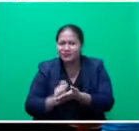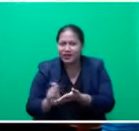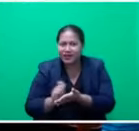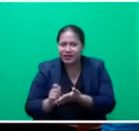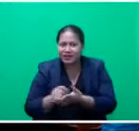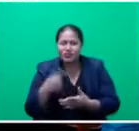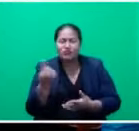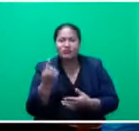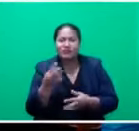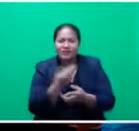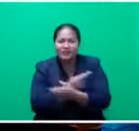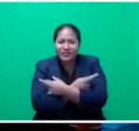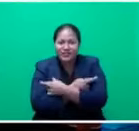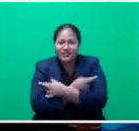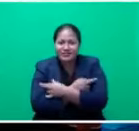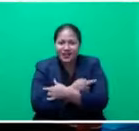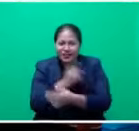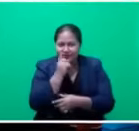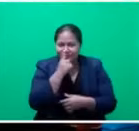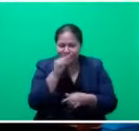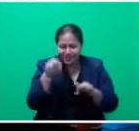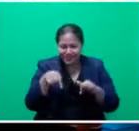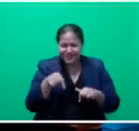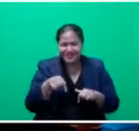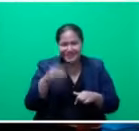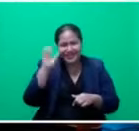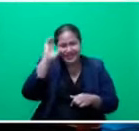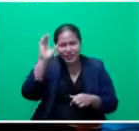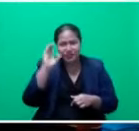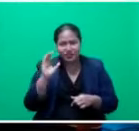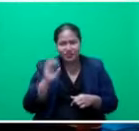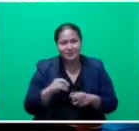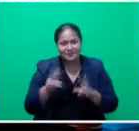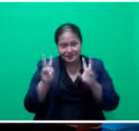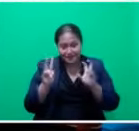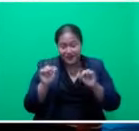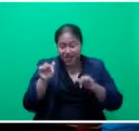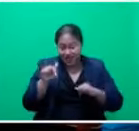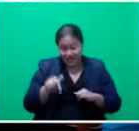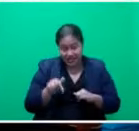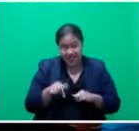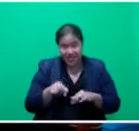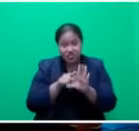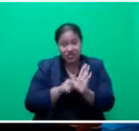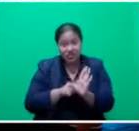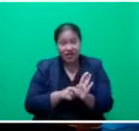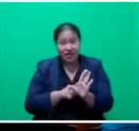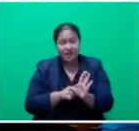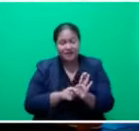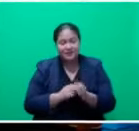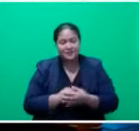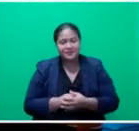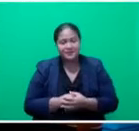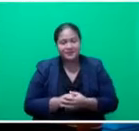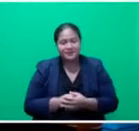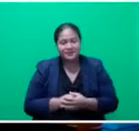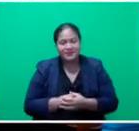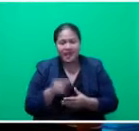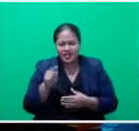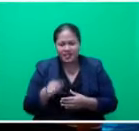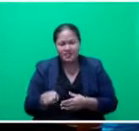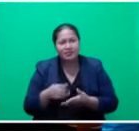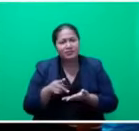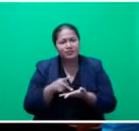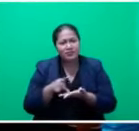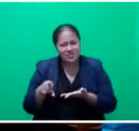people of our country," unquote. This year, Mr. Speaker, the position is exactly the